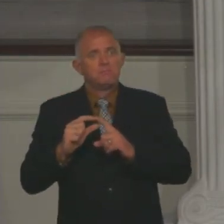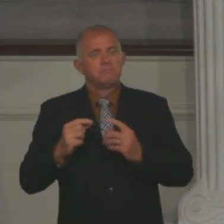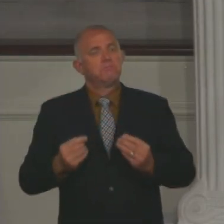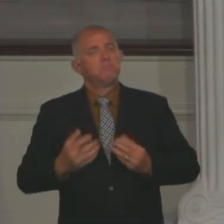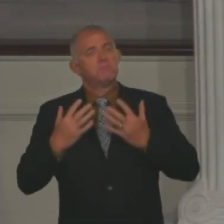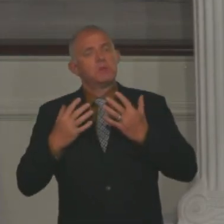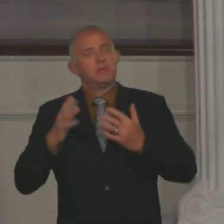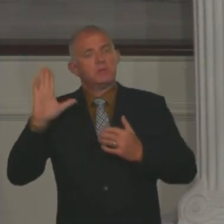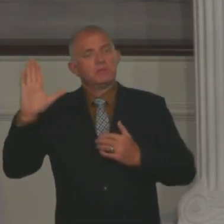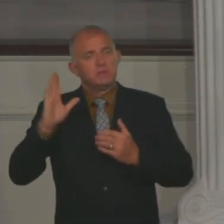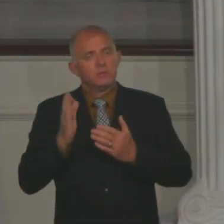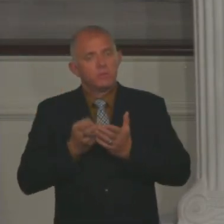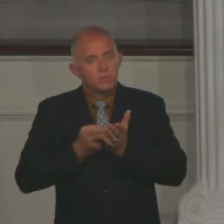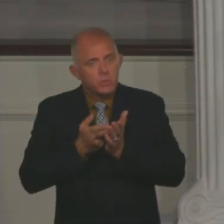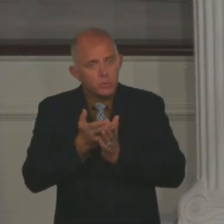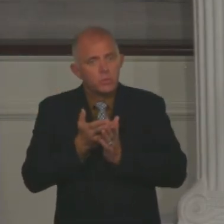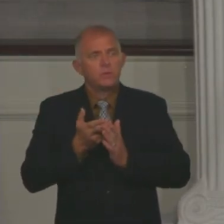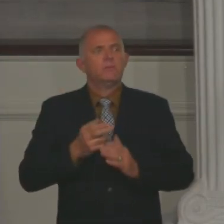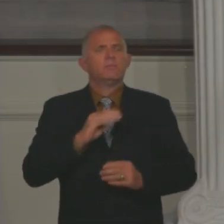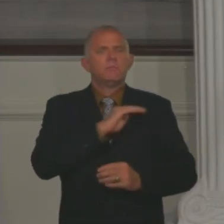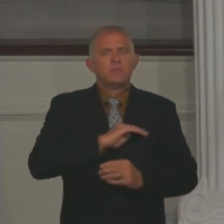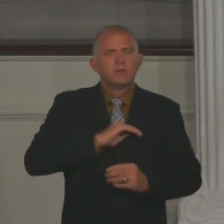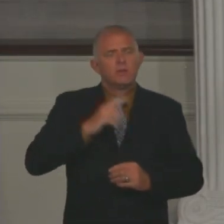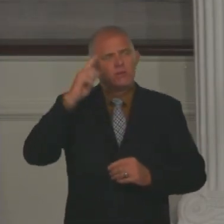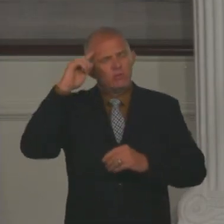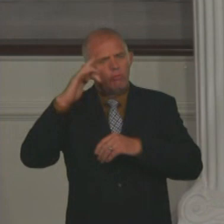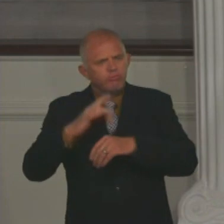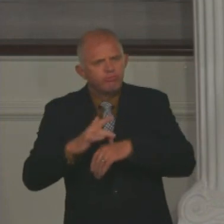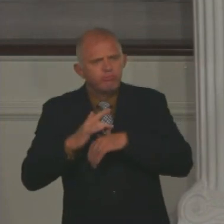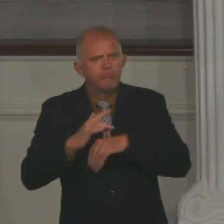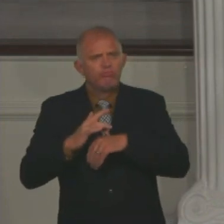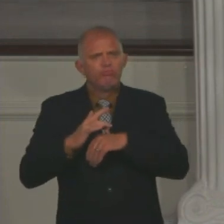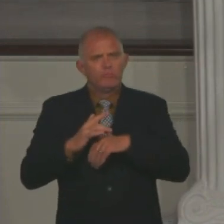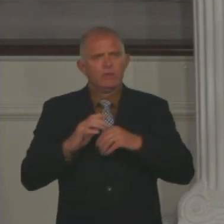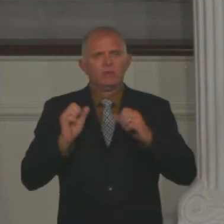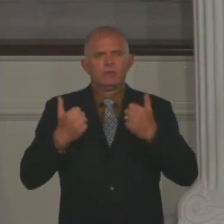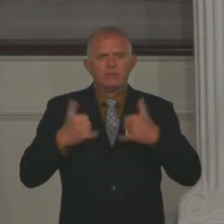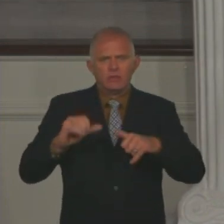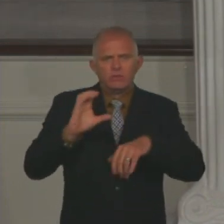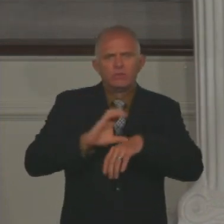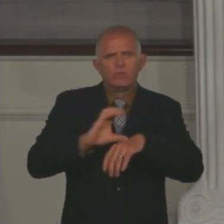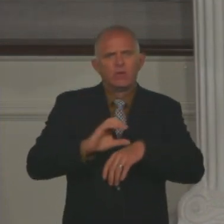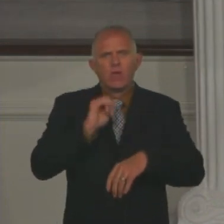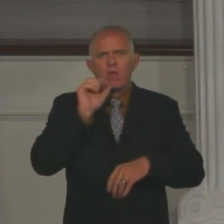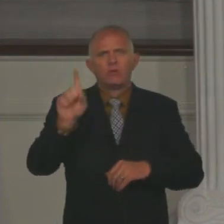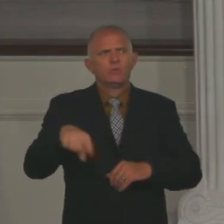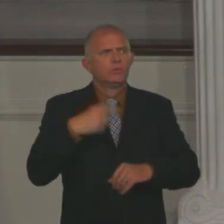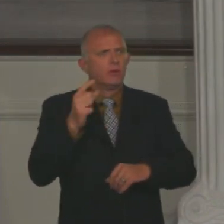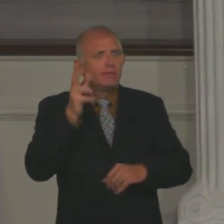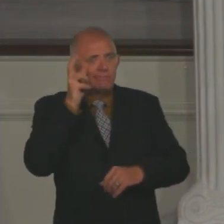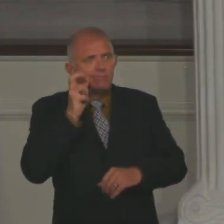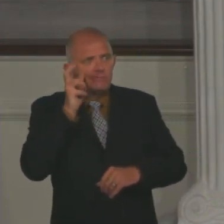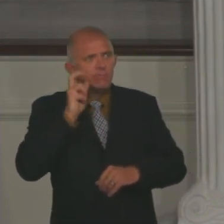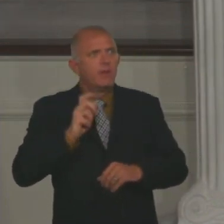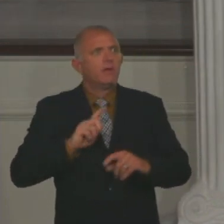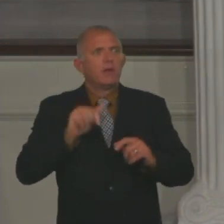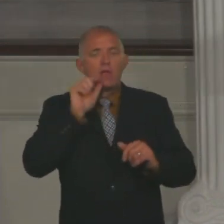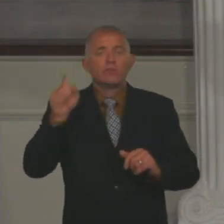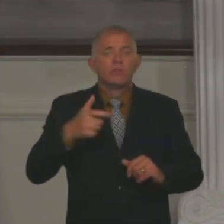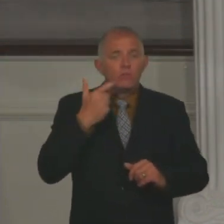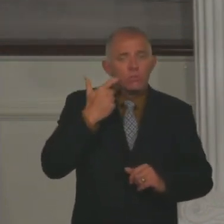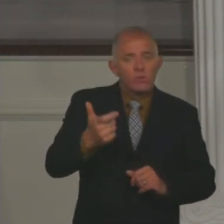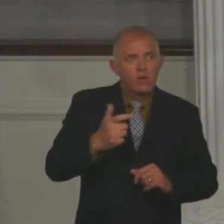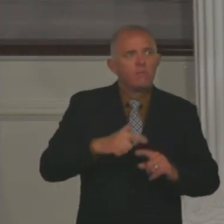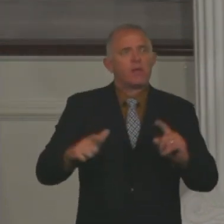of keep the missionaries in front of us. But church is not just listening. Church is not just watching. Church